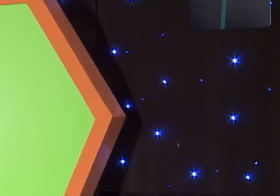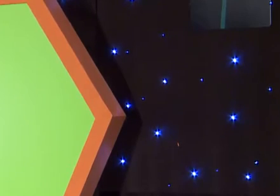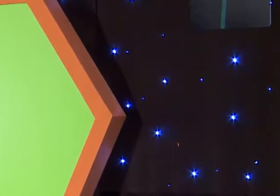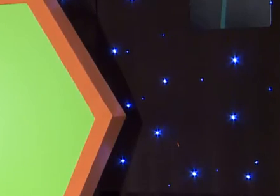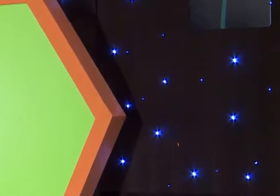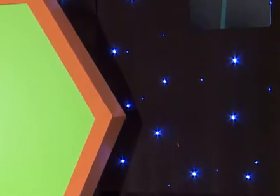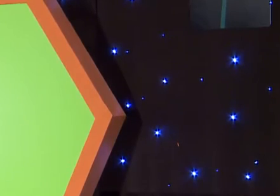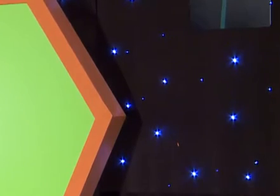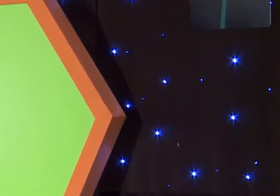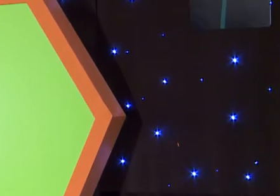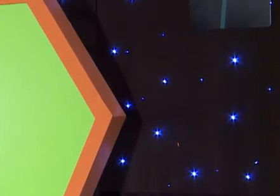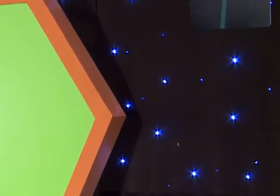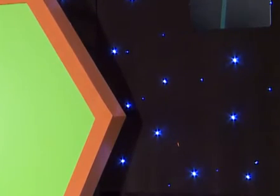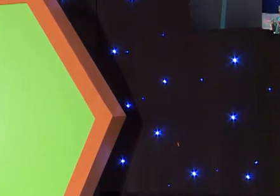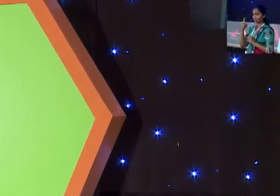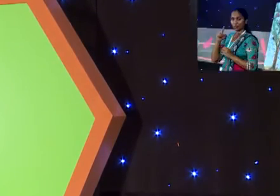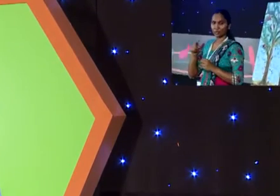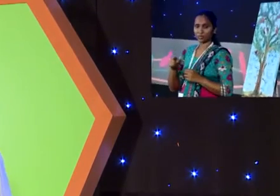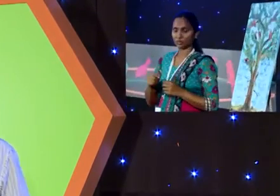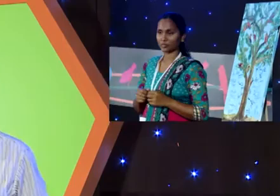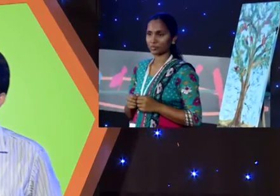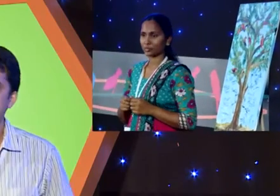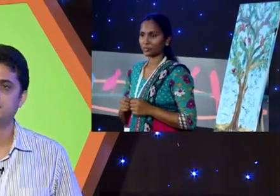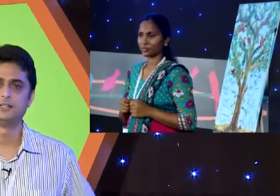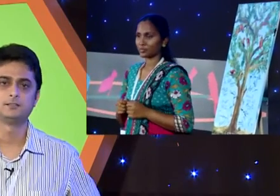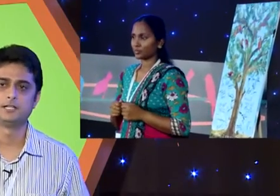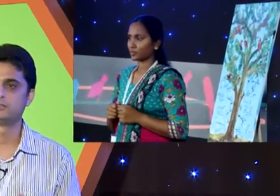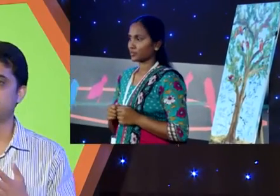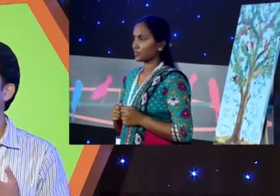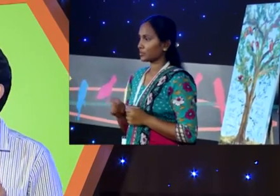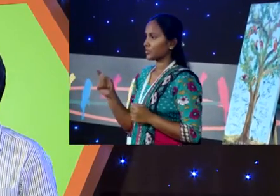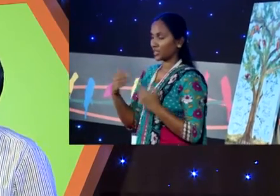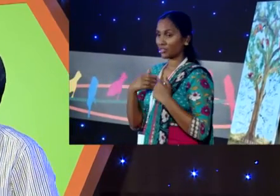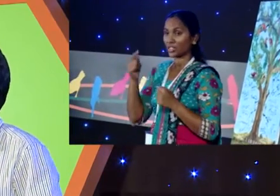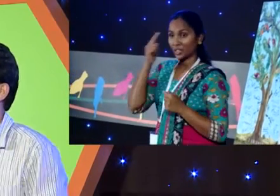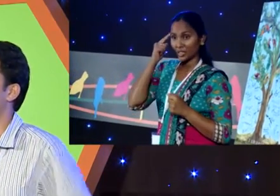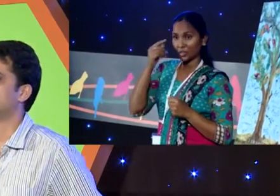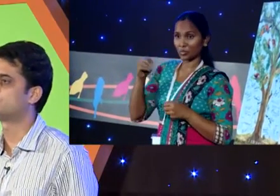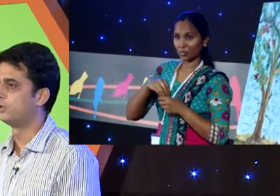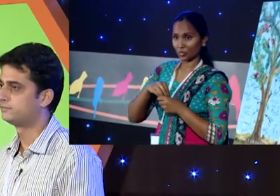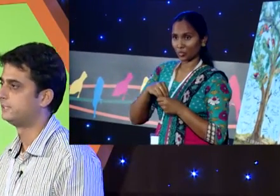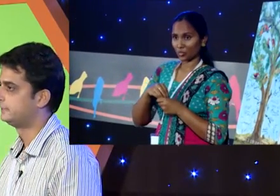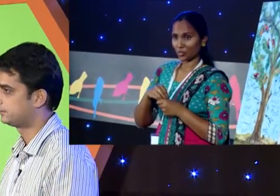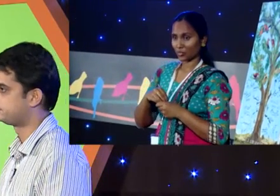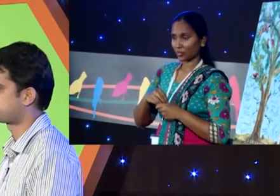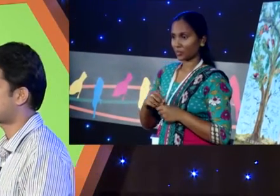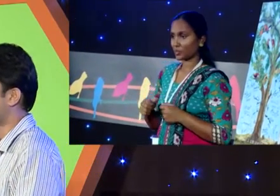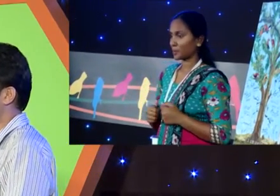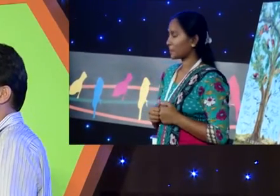but it absolutely does nothing to you. It doesn't make you smile. It doesn't make you think about things. It doesn't make you solve